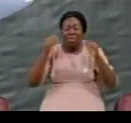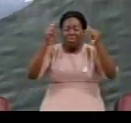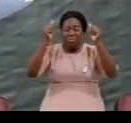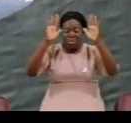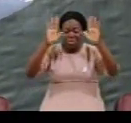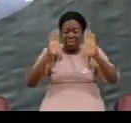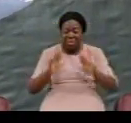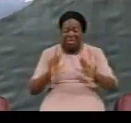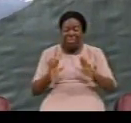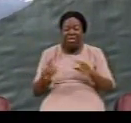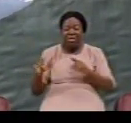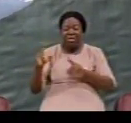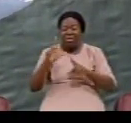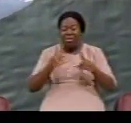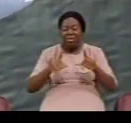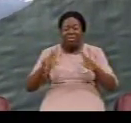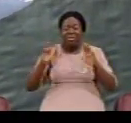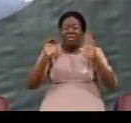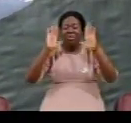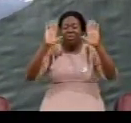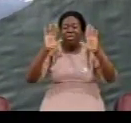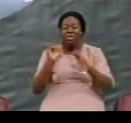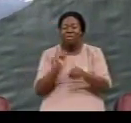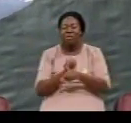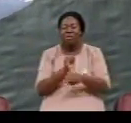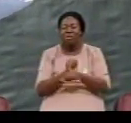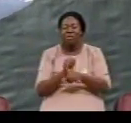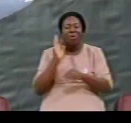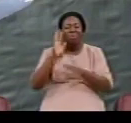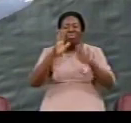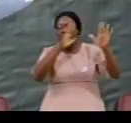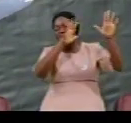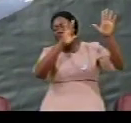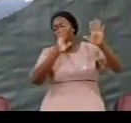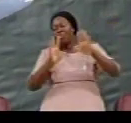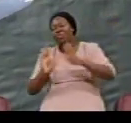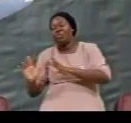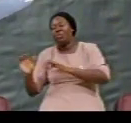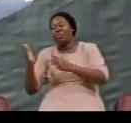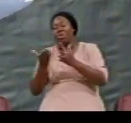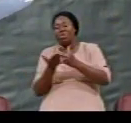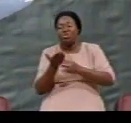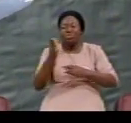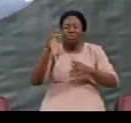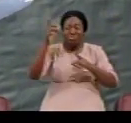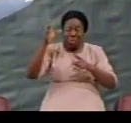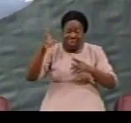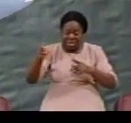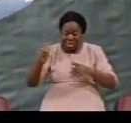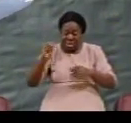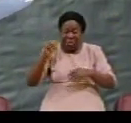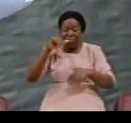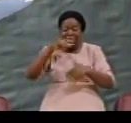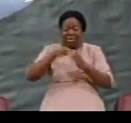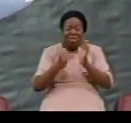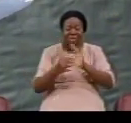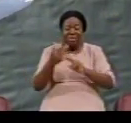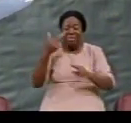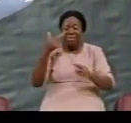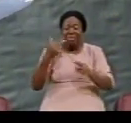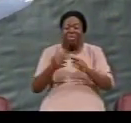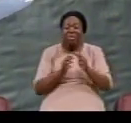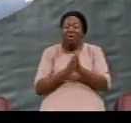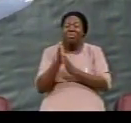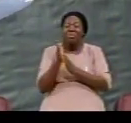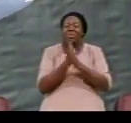Miracle. Somebody say miracle. We flow to him in the name of Jesus. Open your mouth and